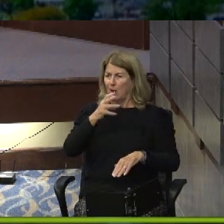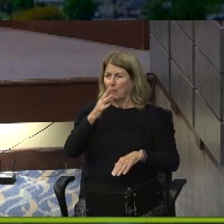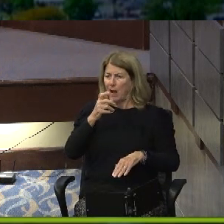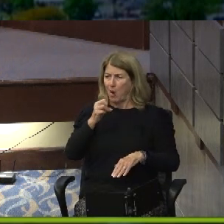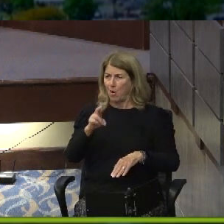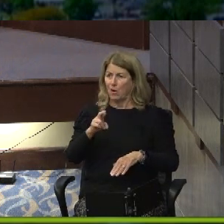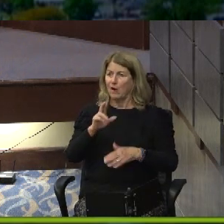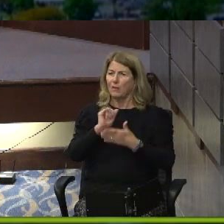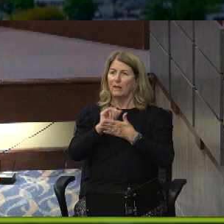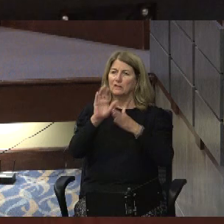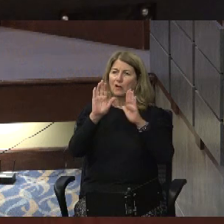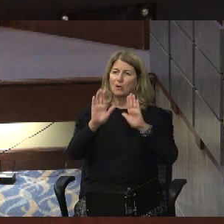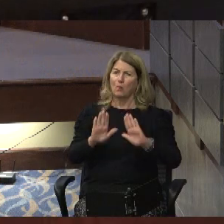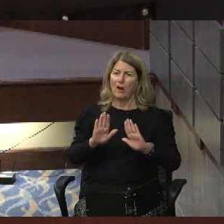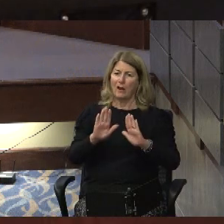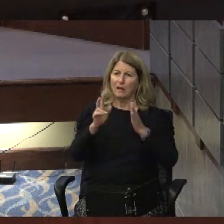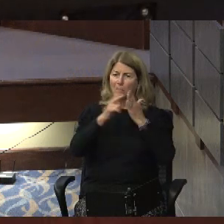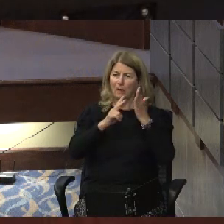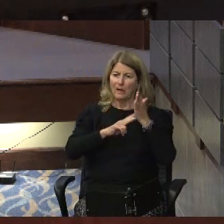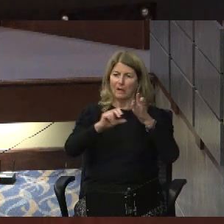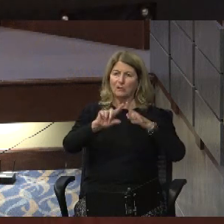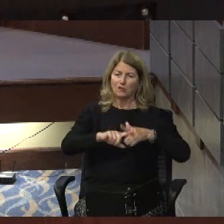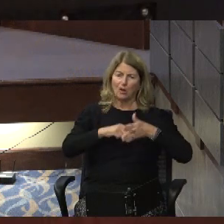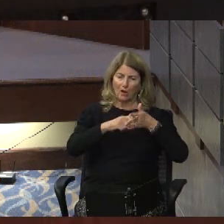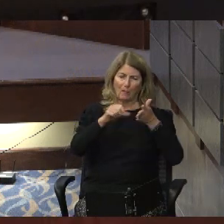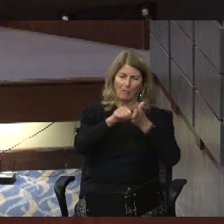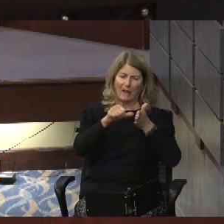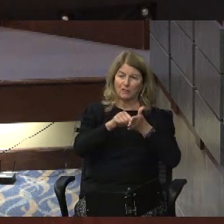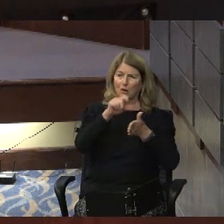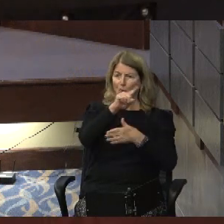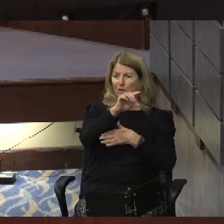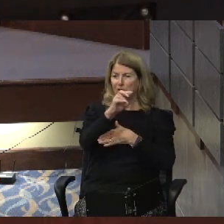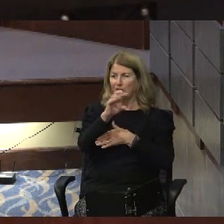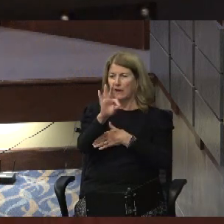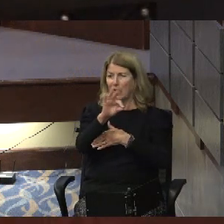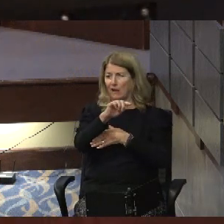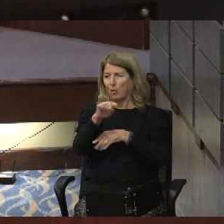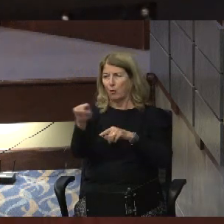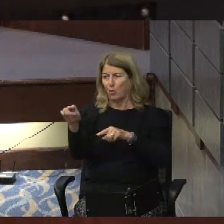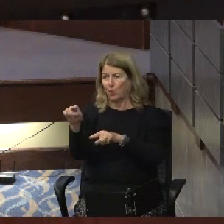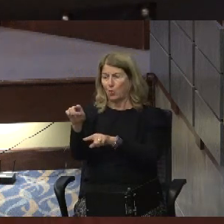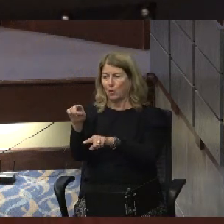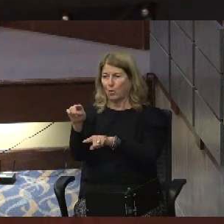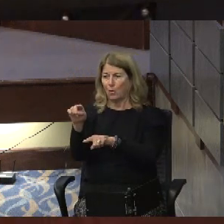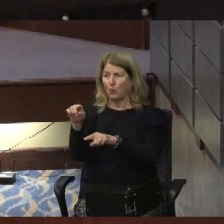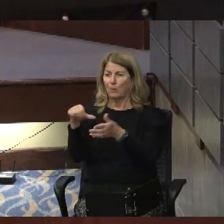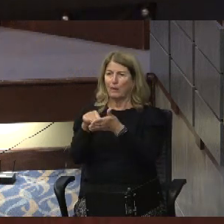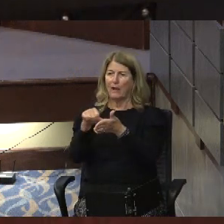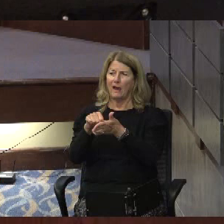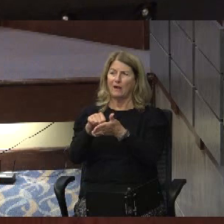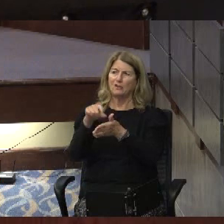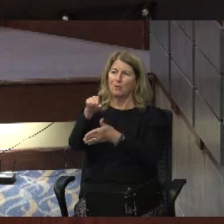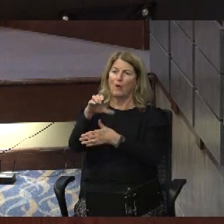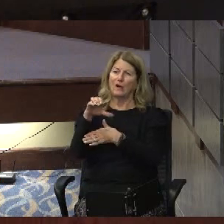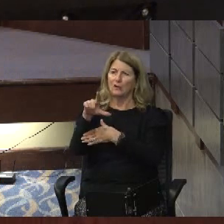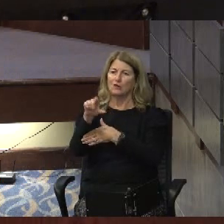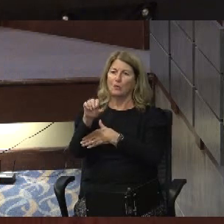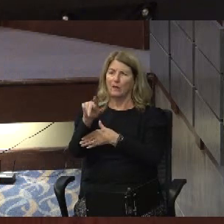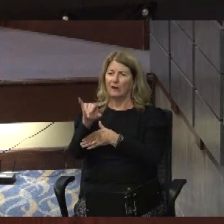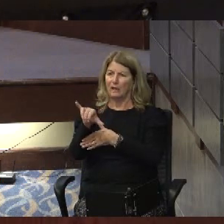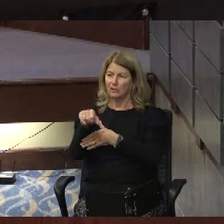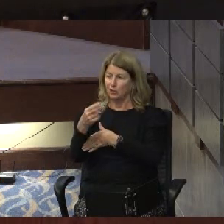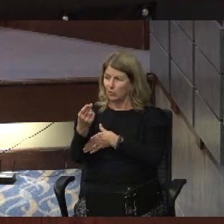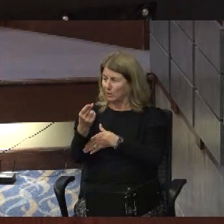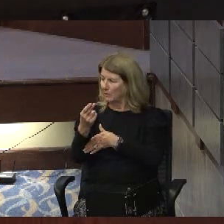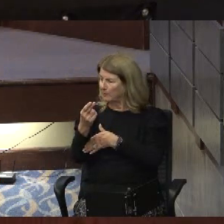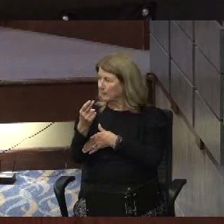reading, in starting on page 179, going all the way through 220-ish, on the history of the Jockey